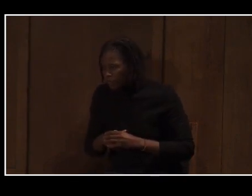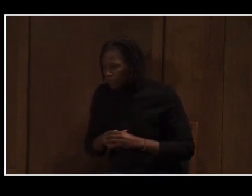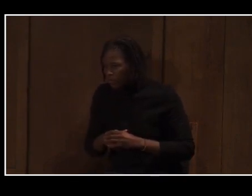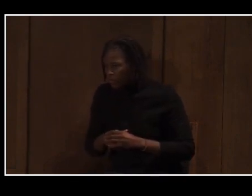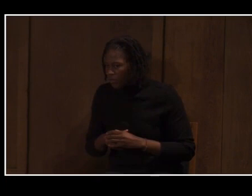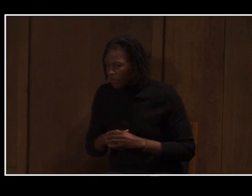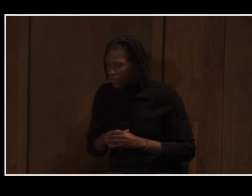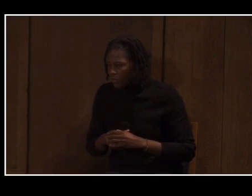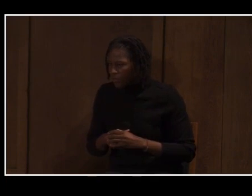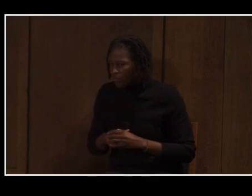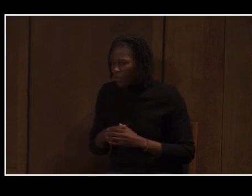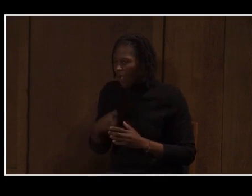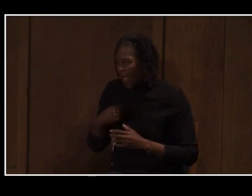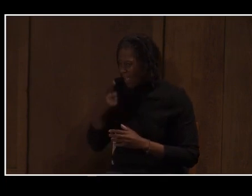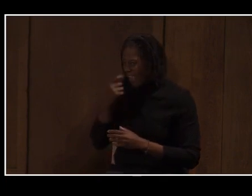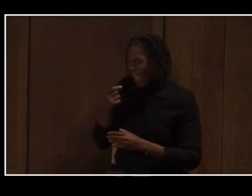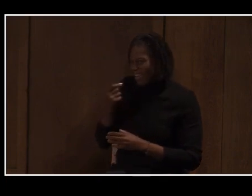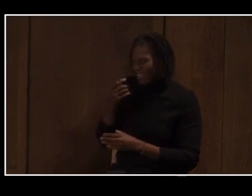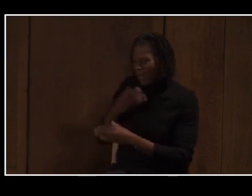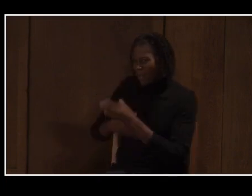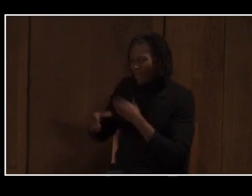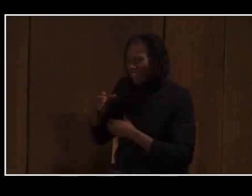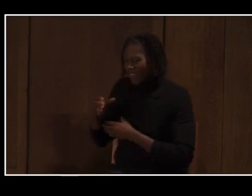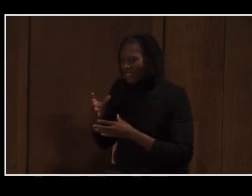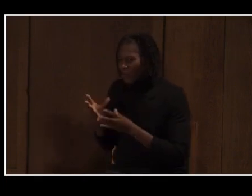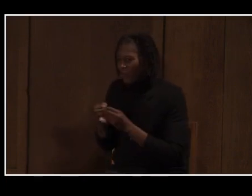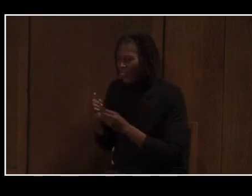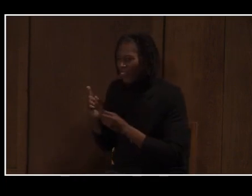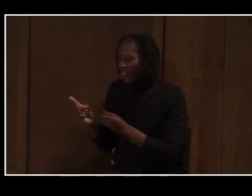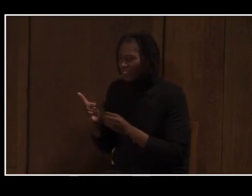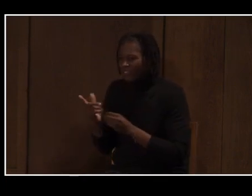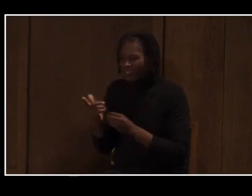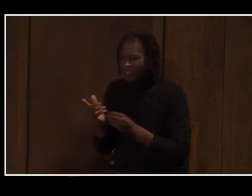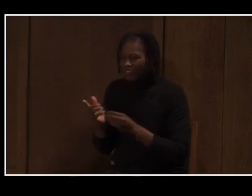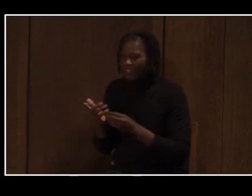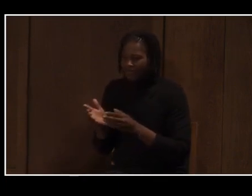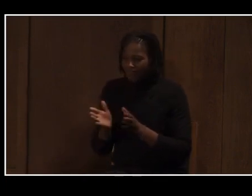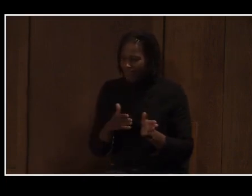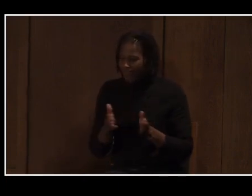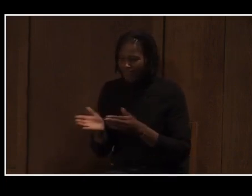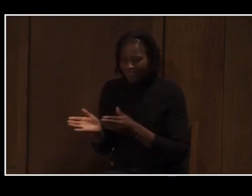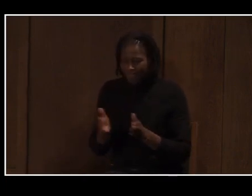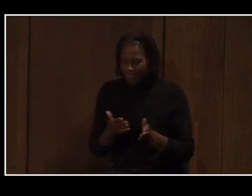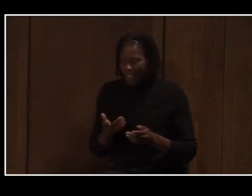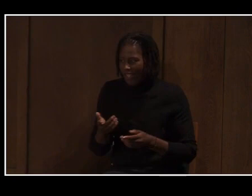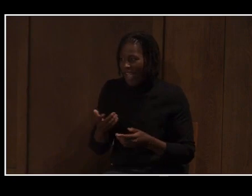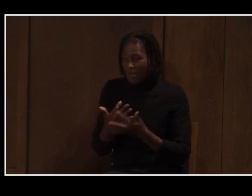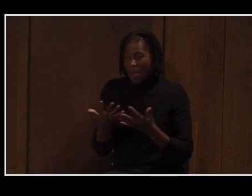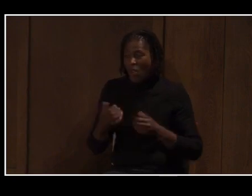that definitely kind of hits with me as well as hits with many of our other speakers as well.